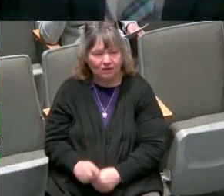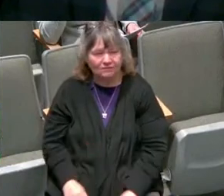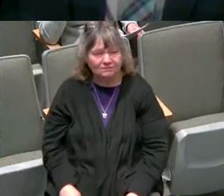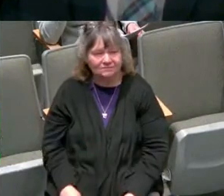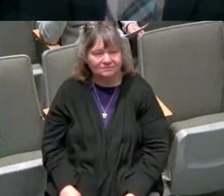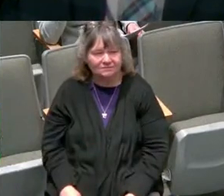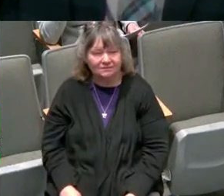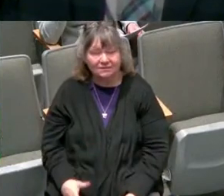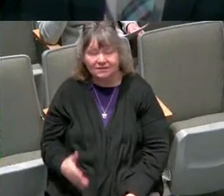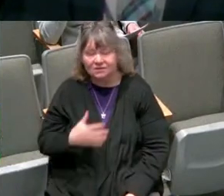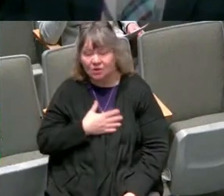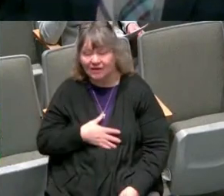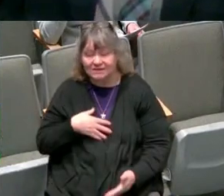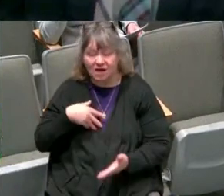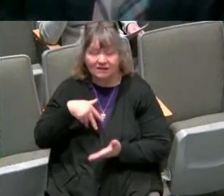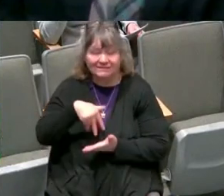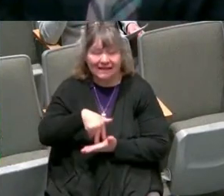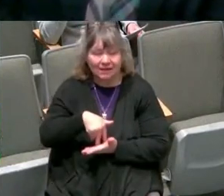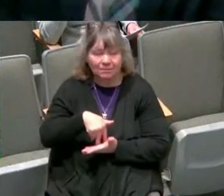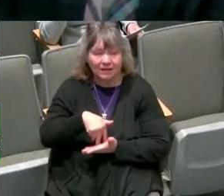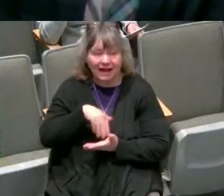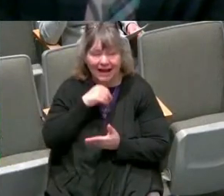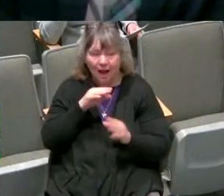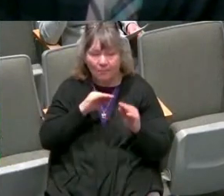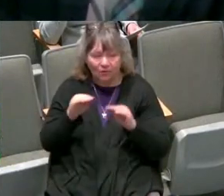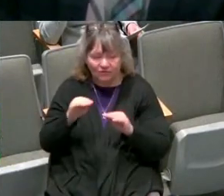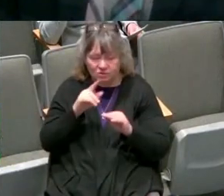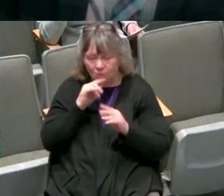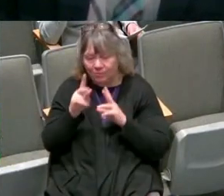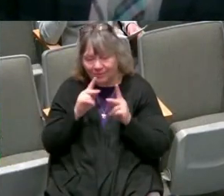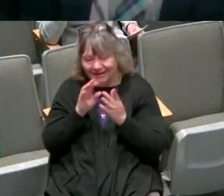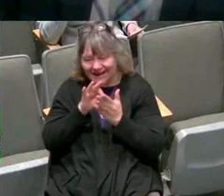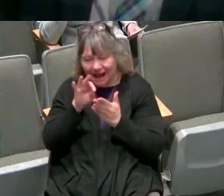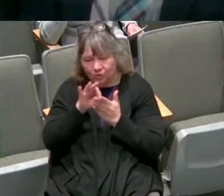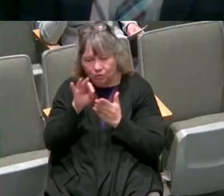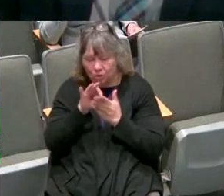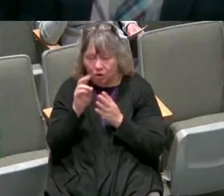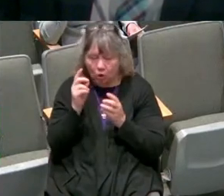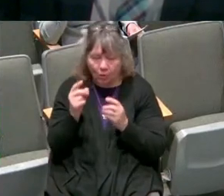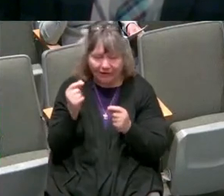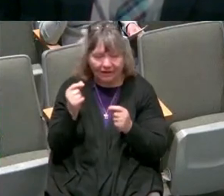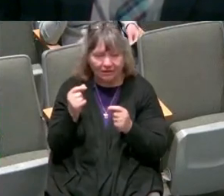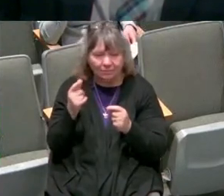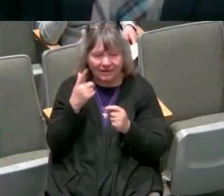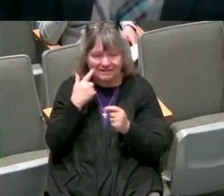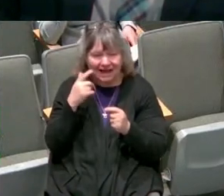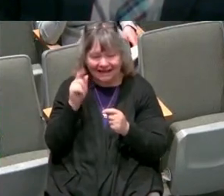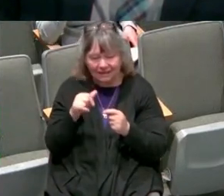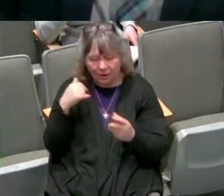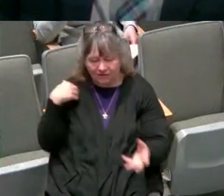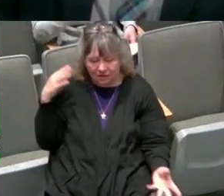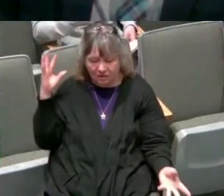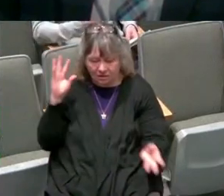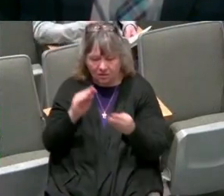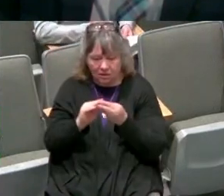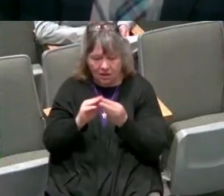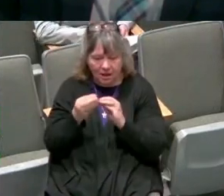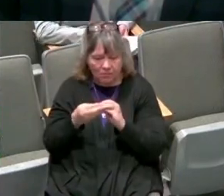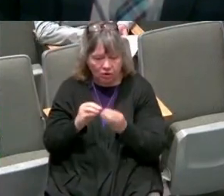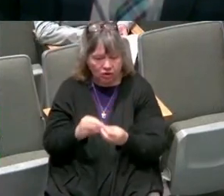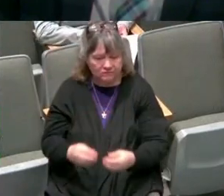so let's all stand up and not move a lot so the people can count you really quickly because I need to have a